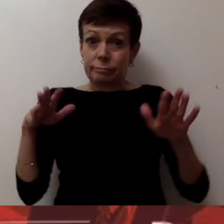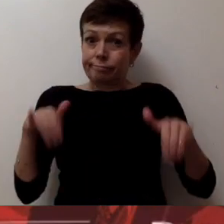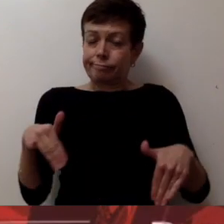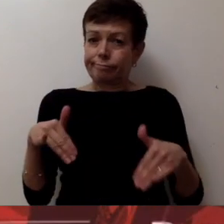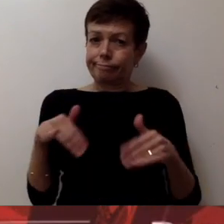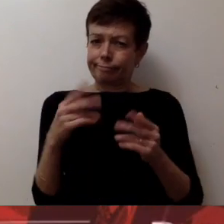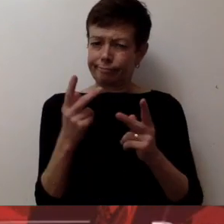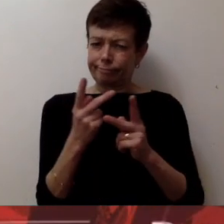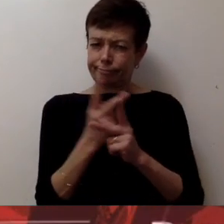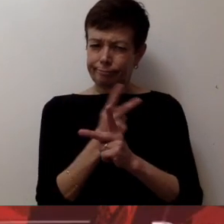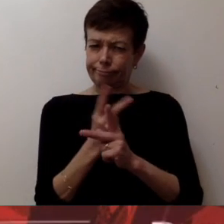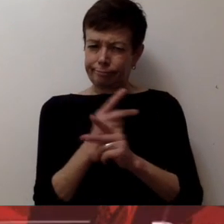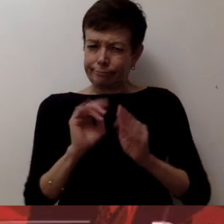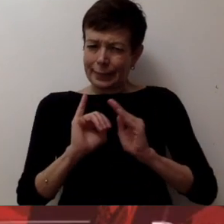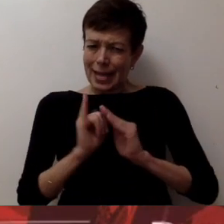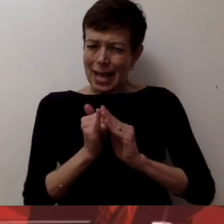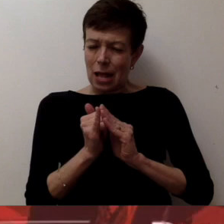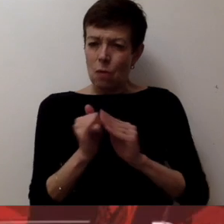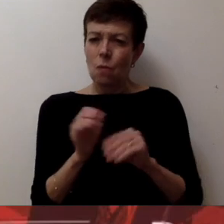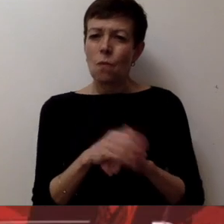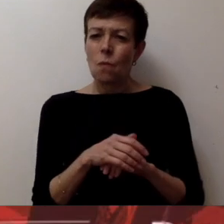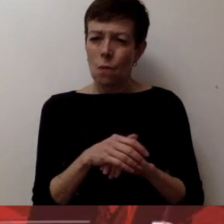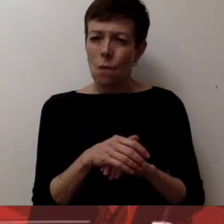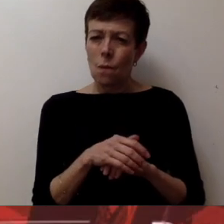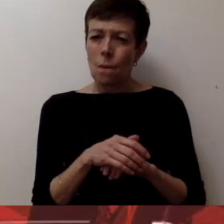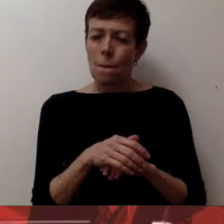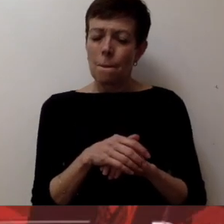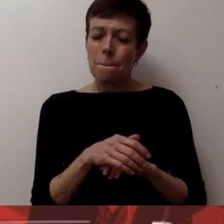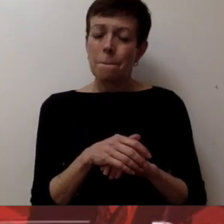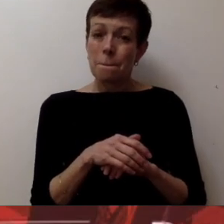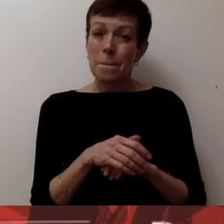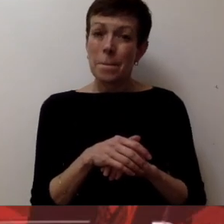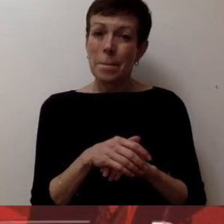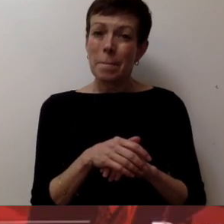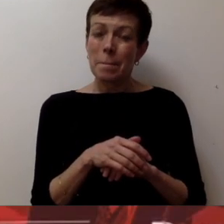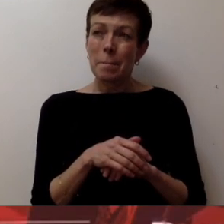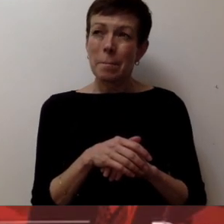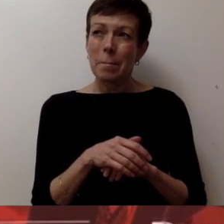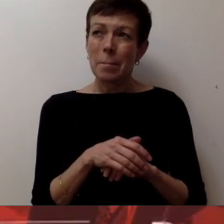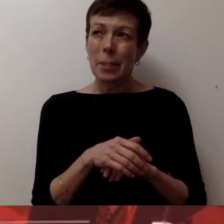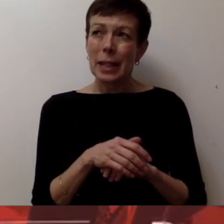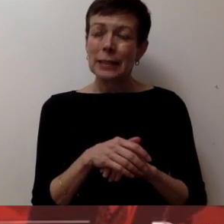a significant matter in terms of some of the mechanics and